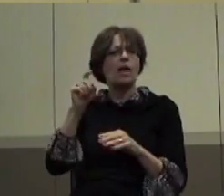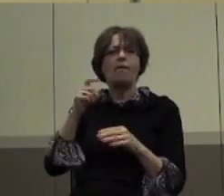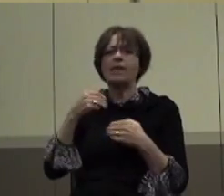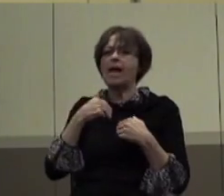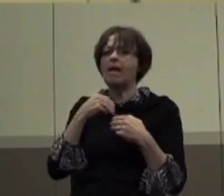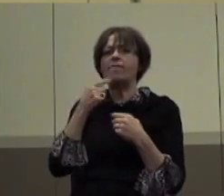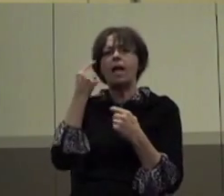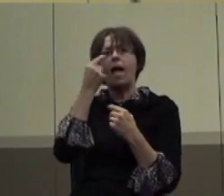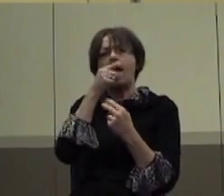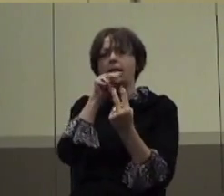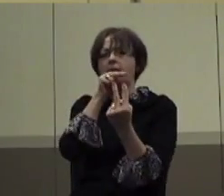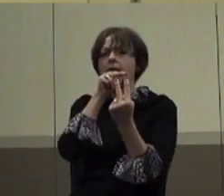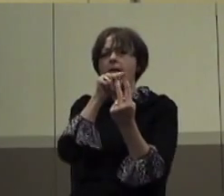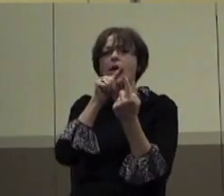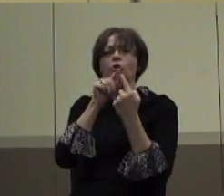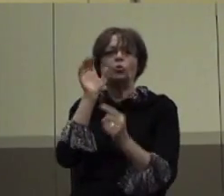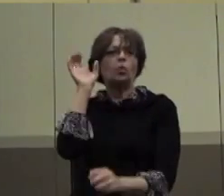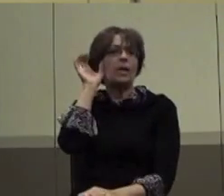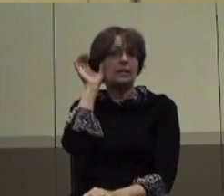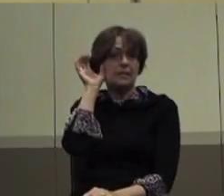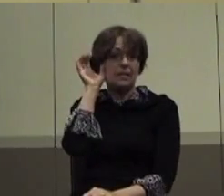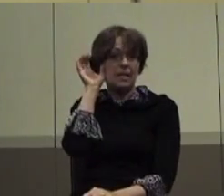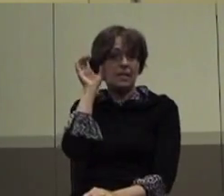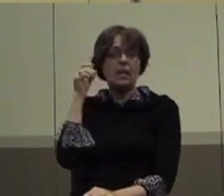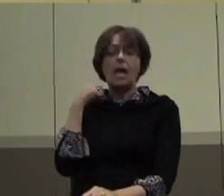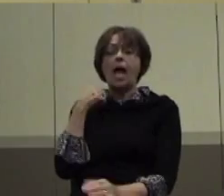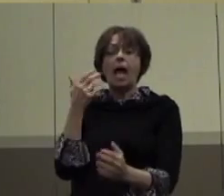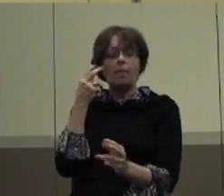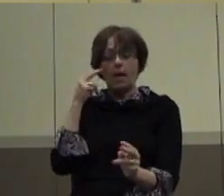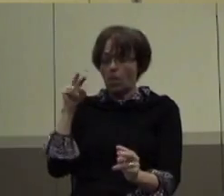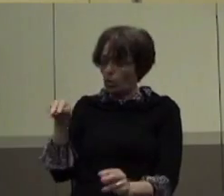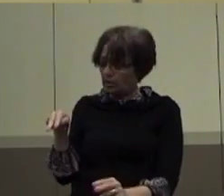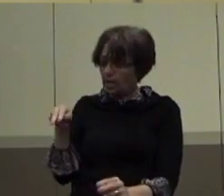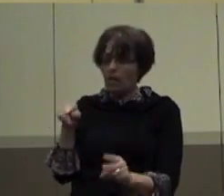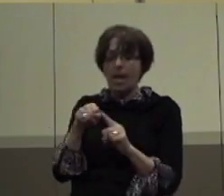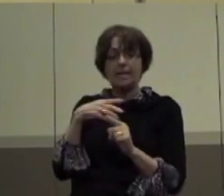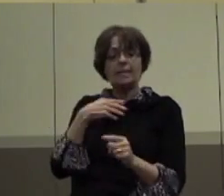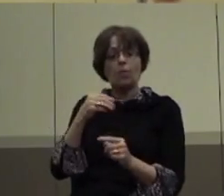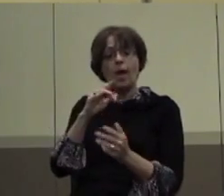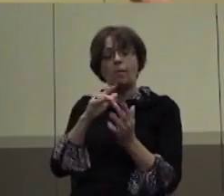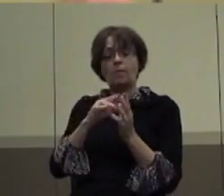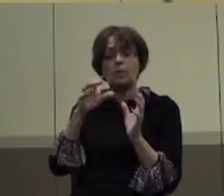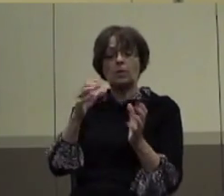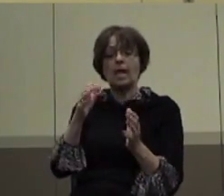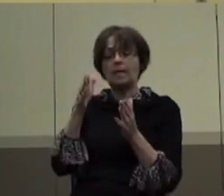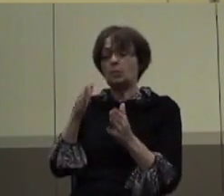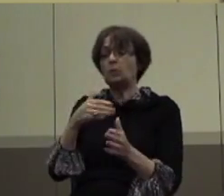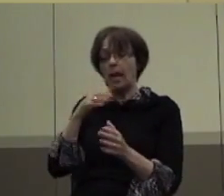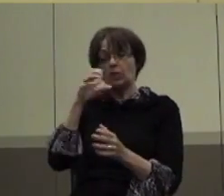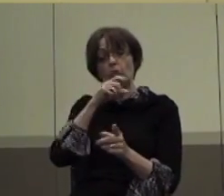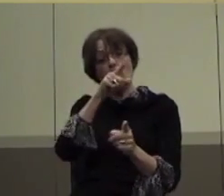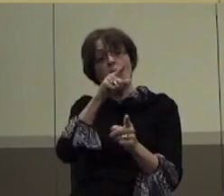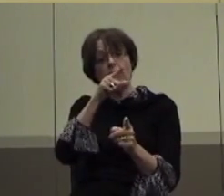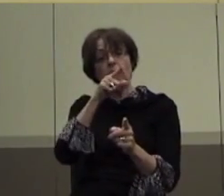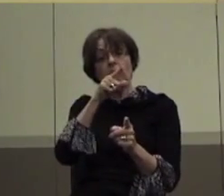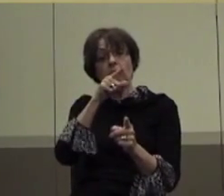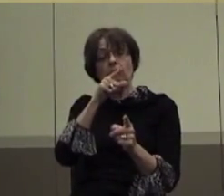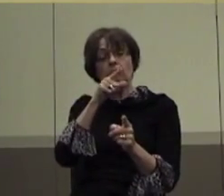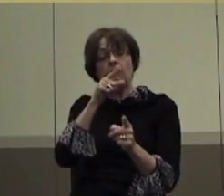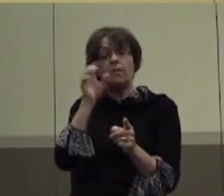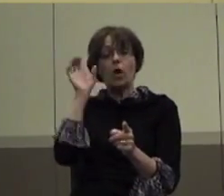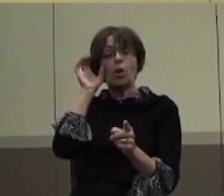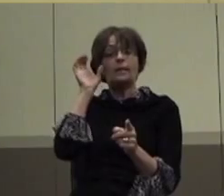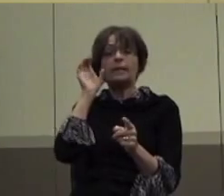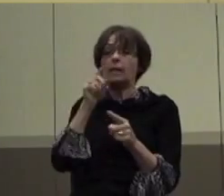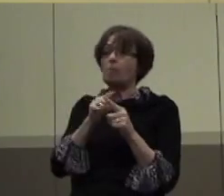contact to be listening. So I may be looking down, and as a white middle-class person, I'm assuming this person isn't listening to me. That